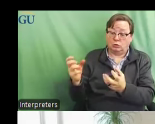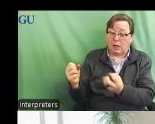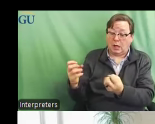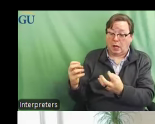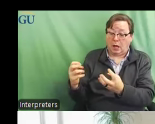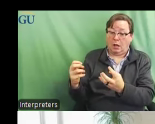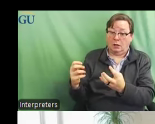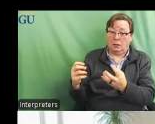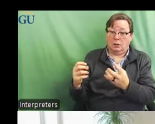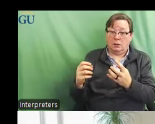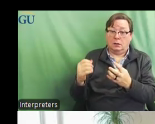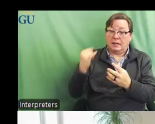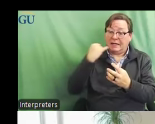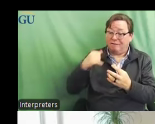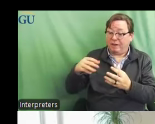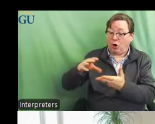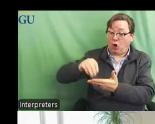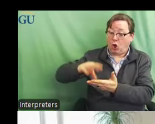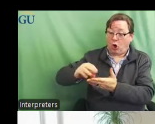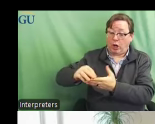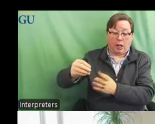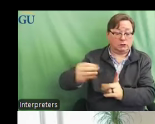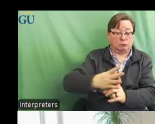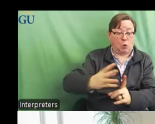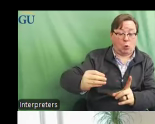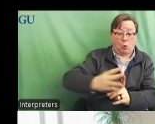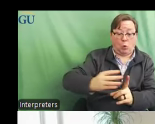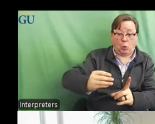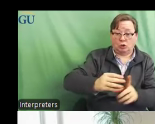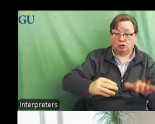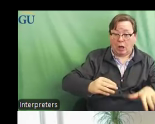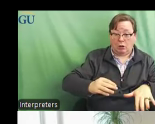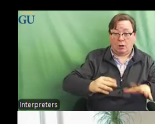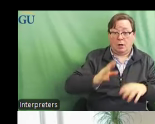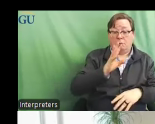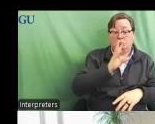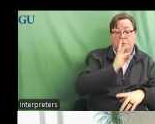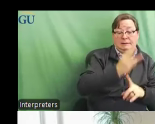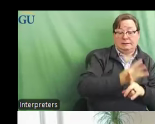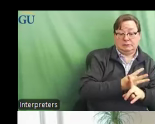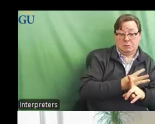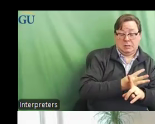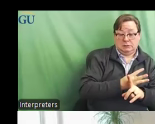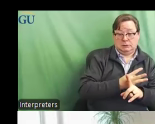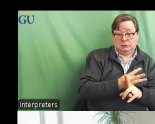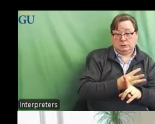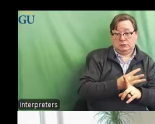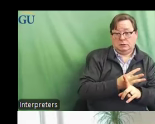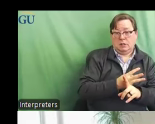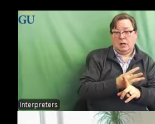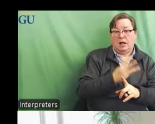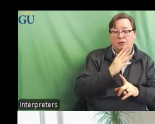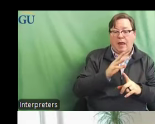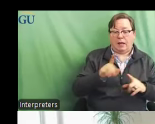that if they are learning and they are exposing their children by 6 months of age, that the growth rate